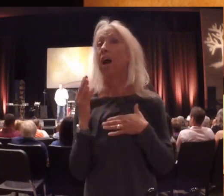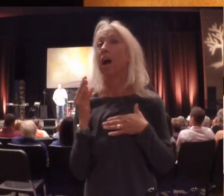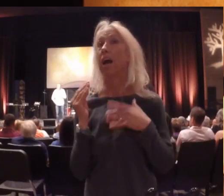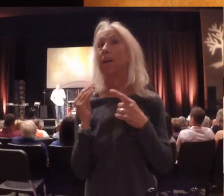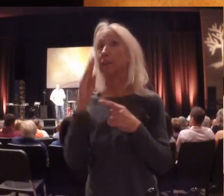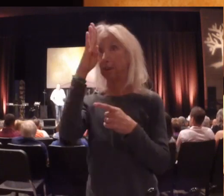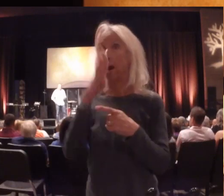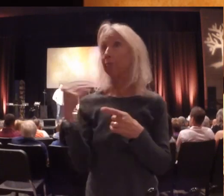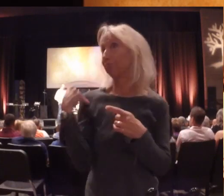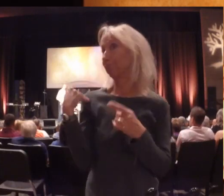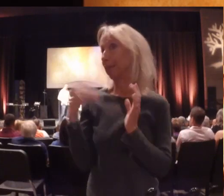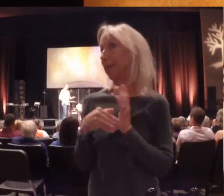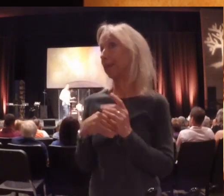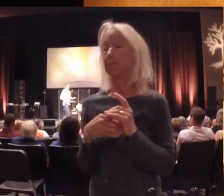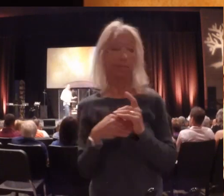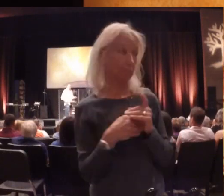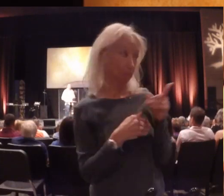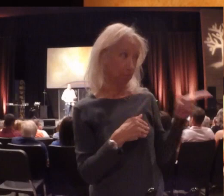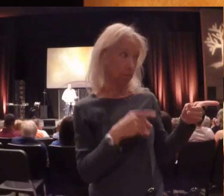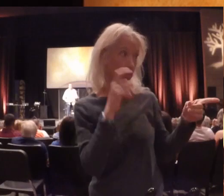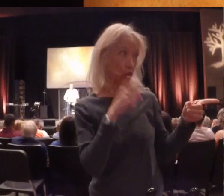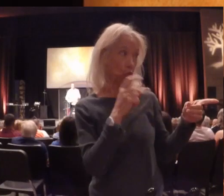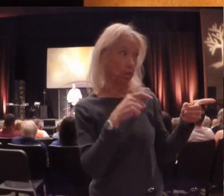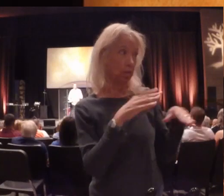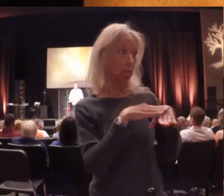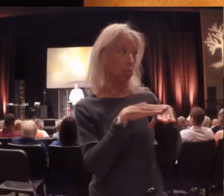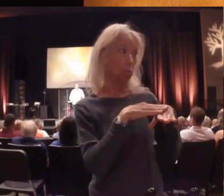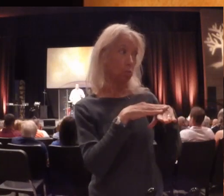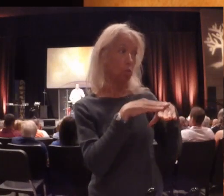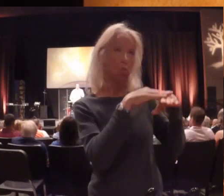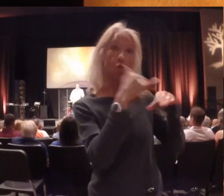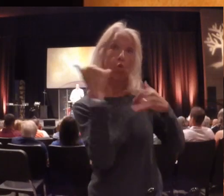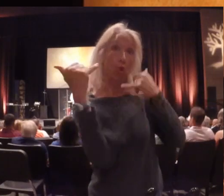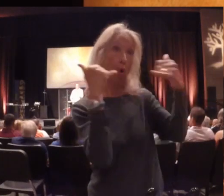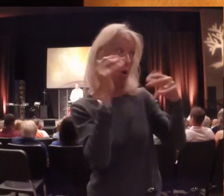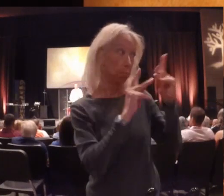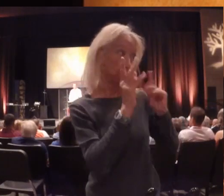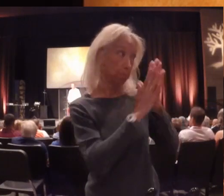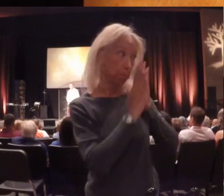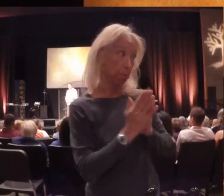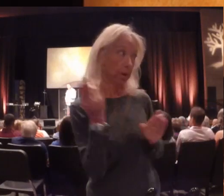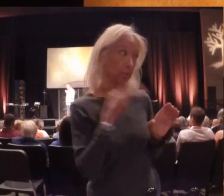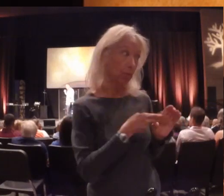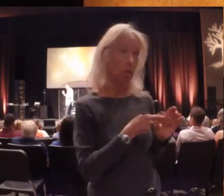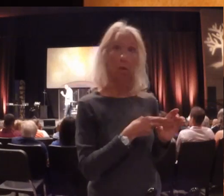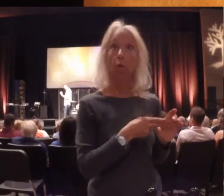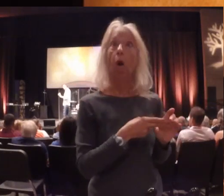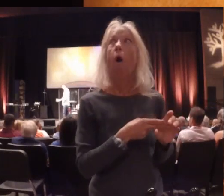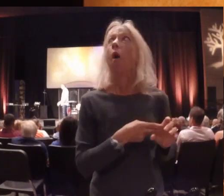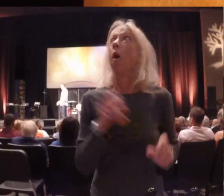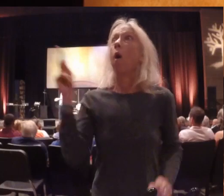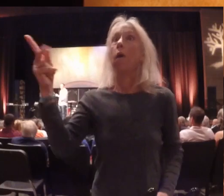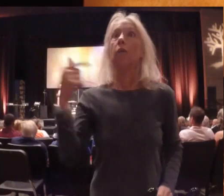And then God spoke to me again, and he said, Gary, you need to call more people to pray. And so I hit the